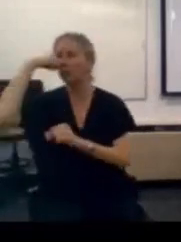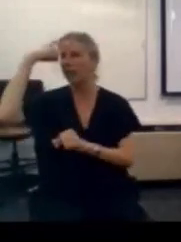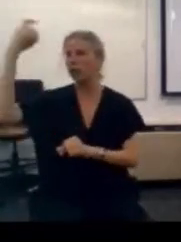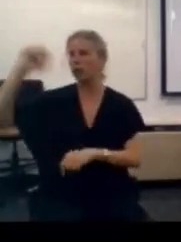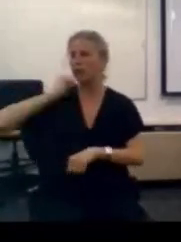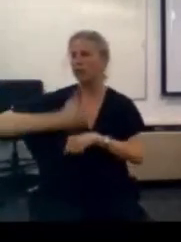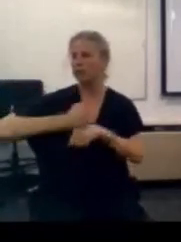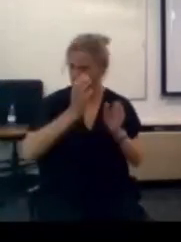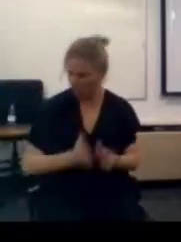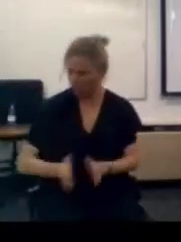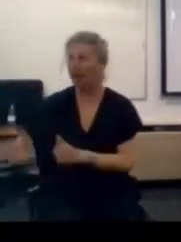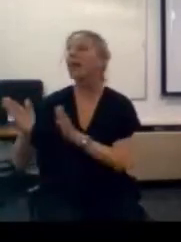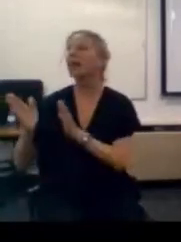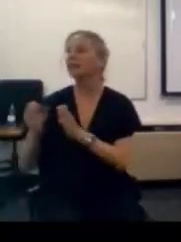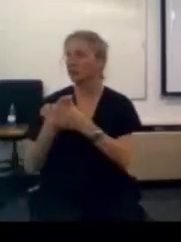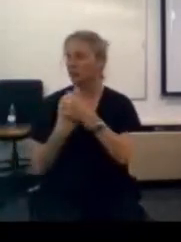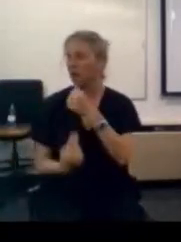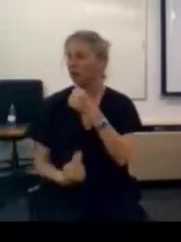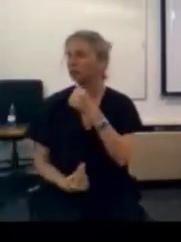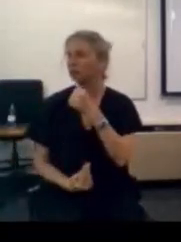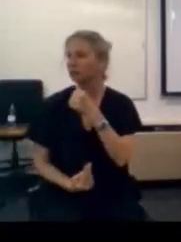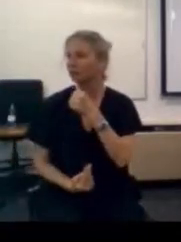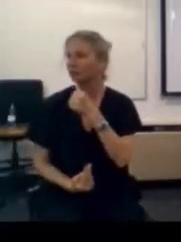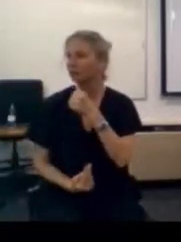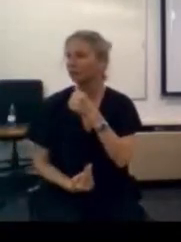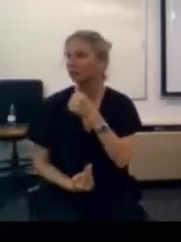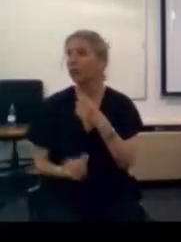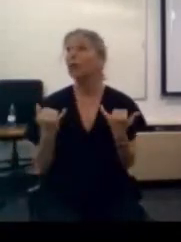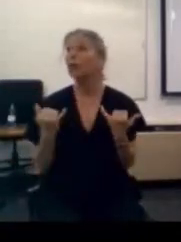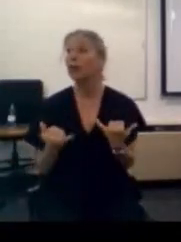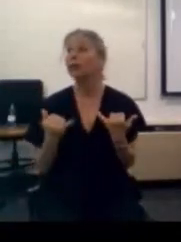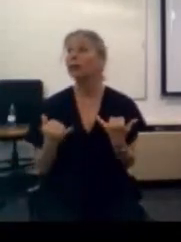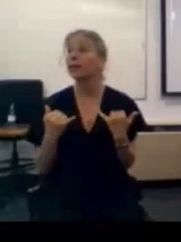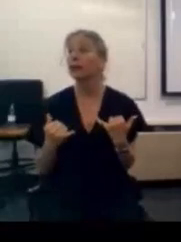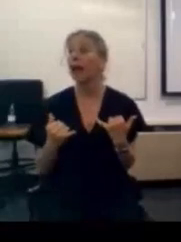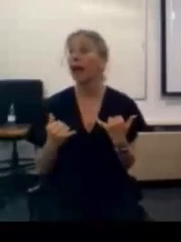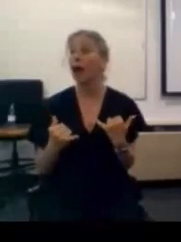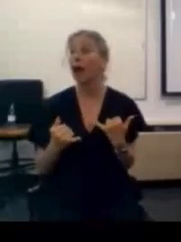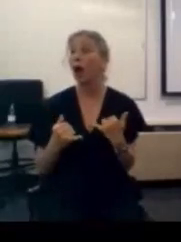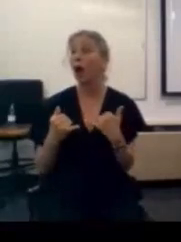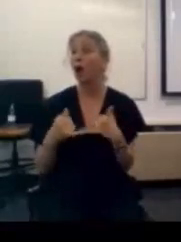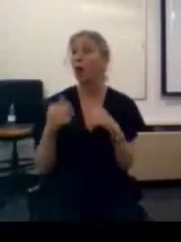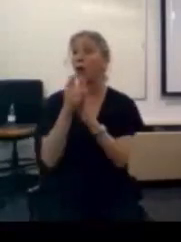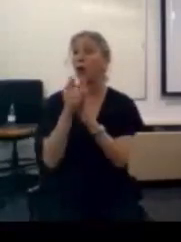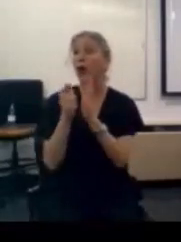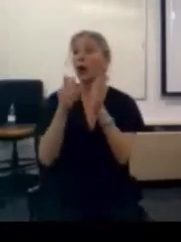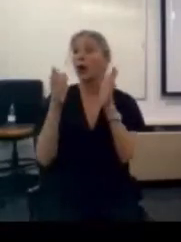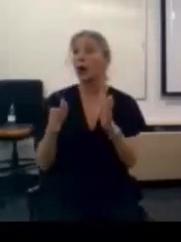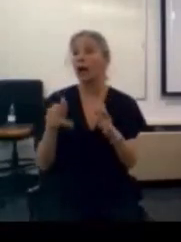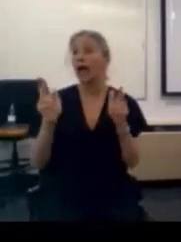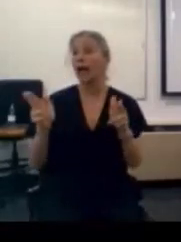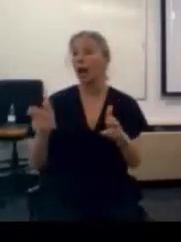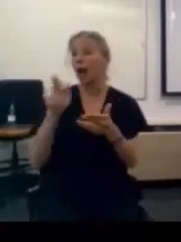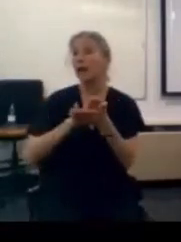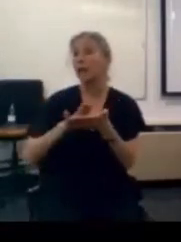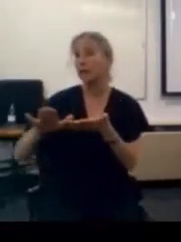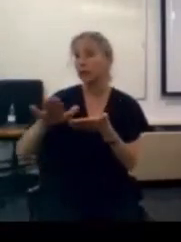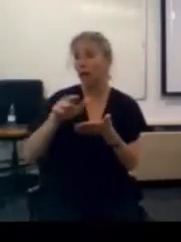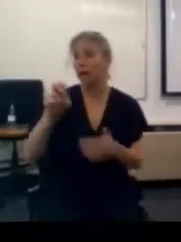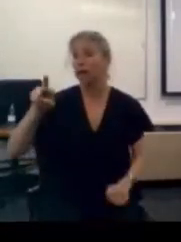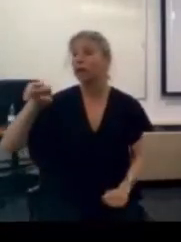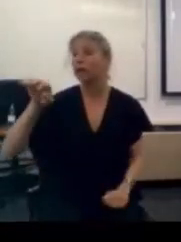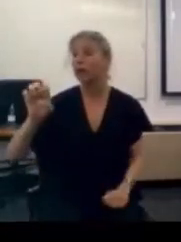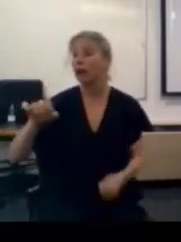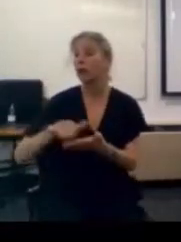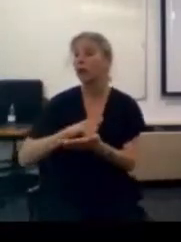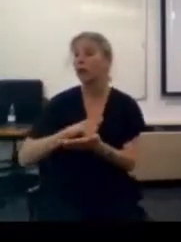your dreams into plans. I like that. Currently General Counsel and Dean of Faculty at